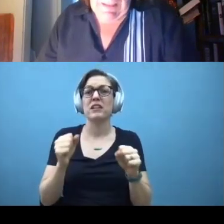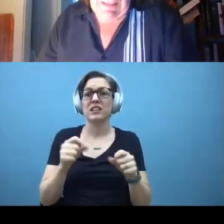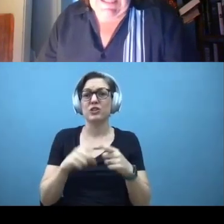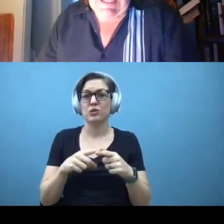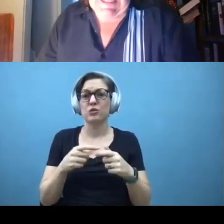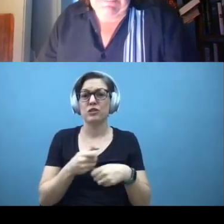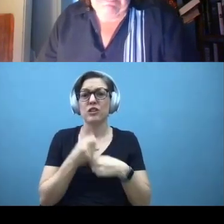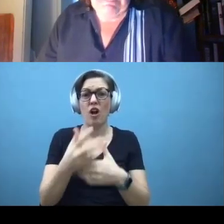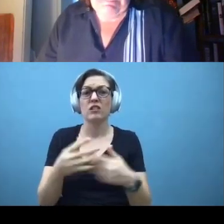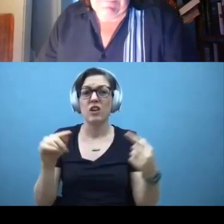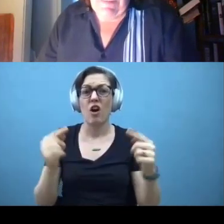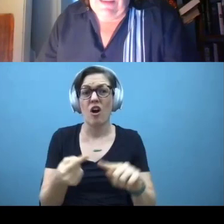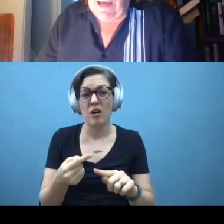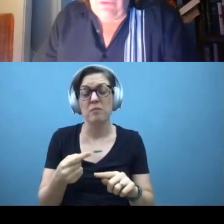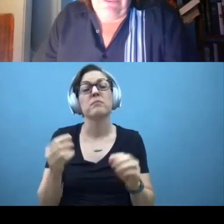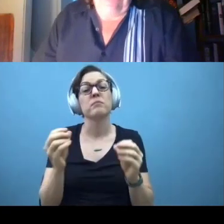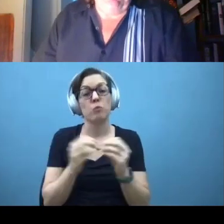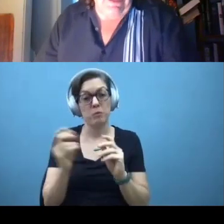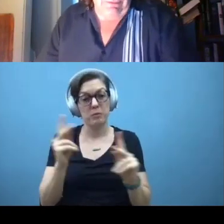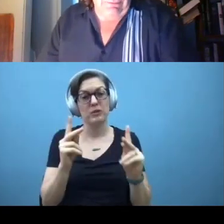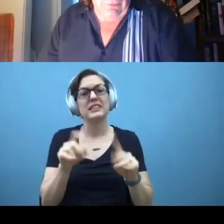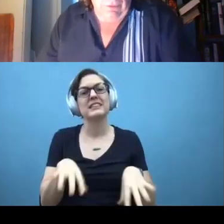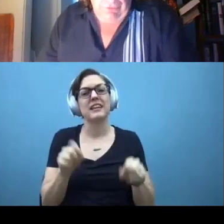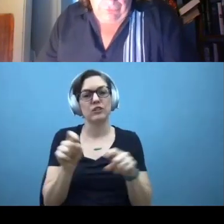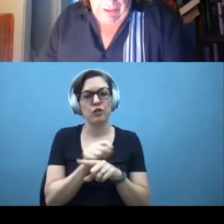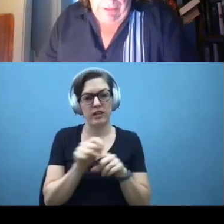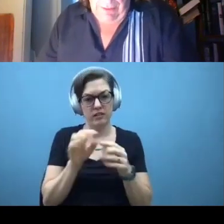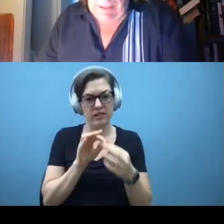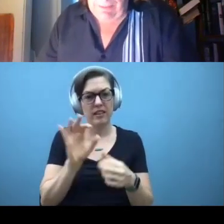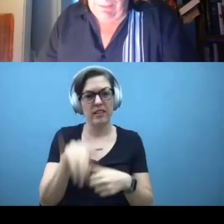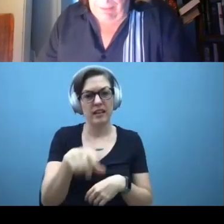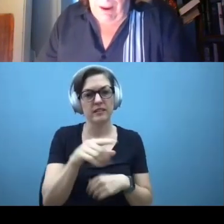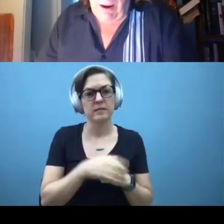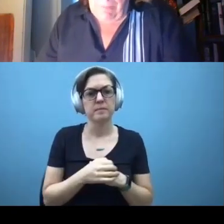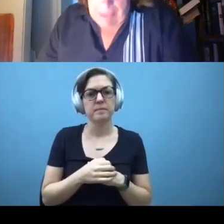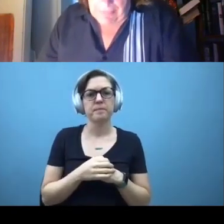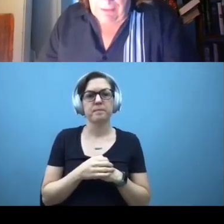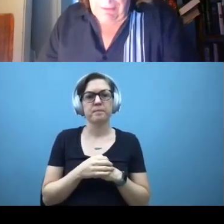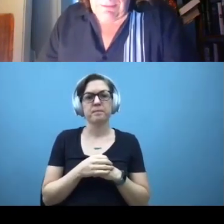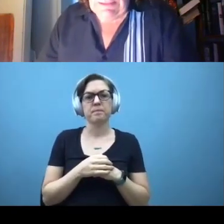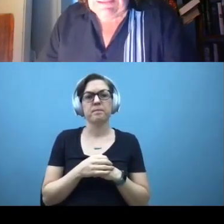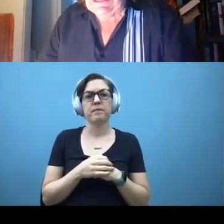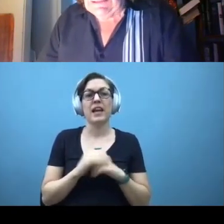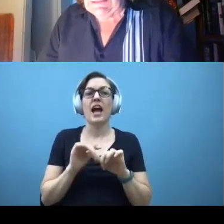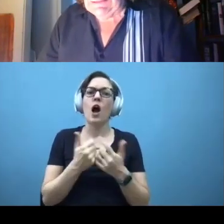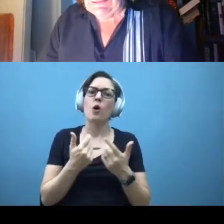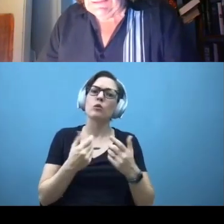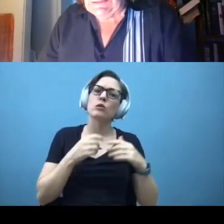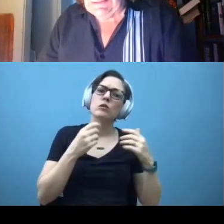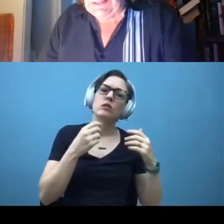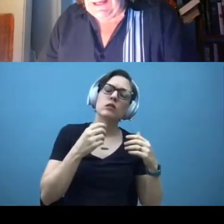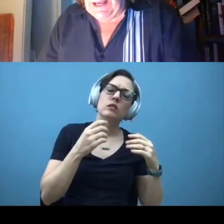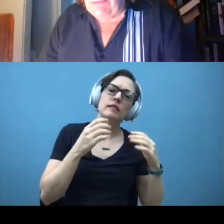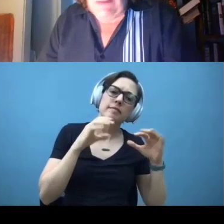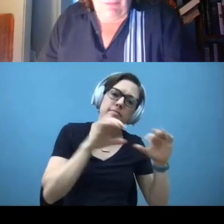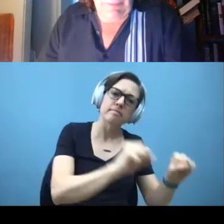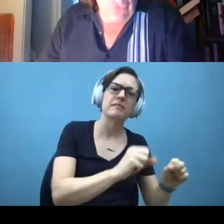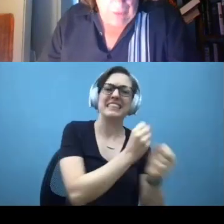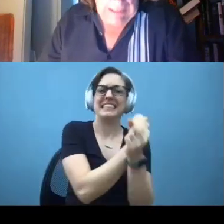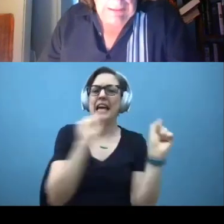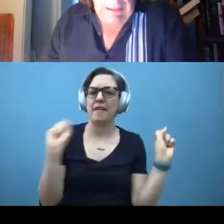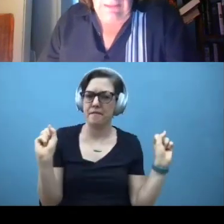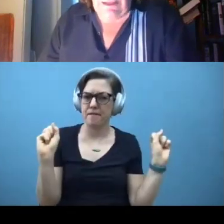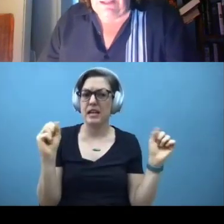training. How to safely do a restraint. I mean, there are methods. I have never